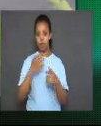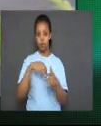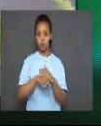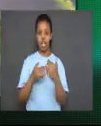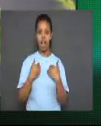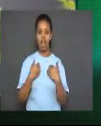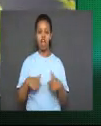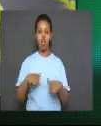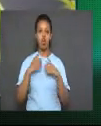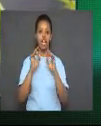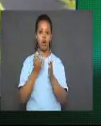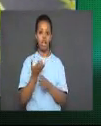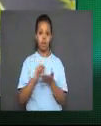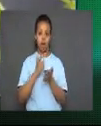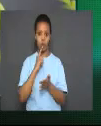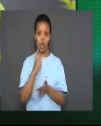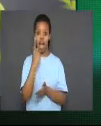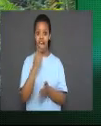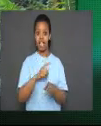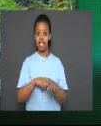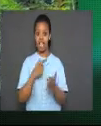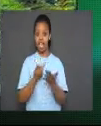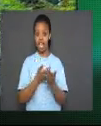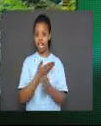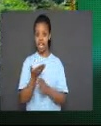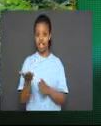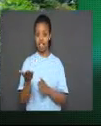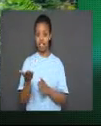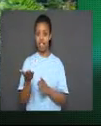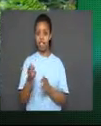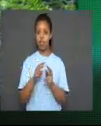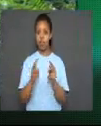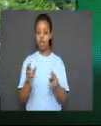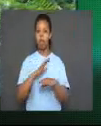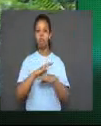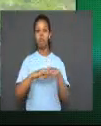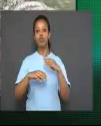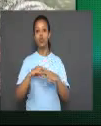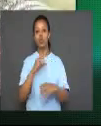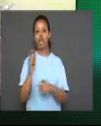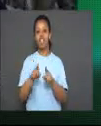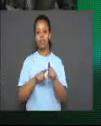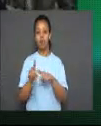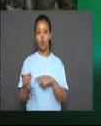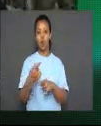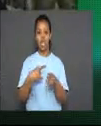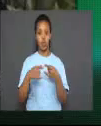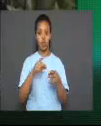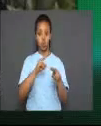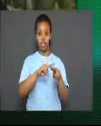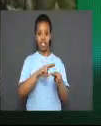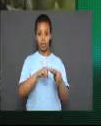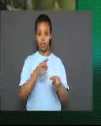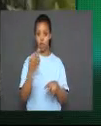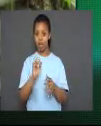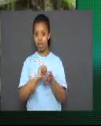Once the abiotic conditions are made more suitable, other species are able